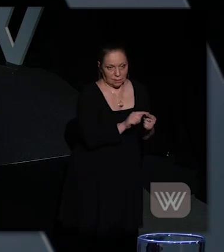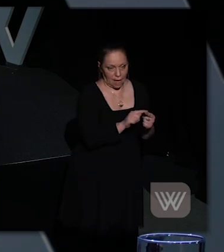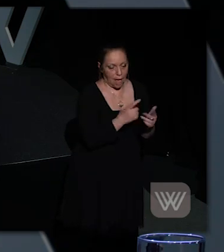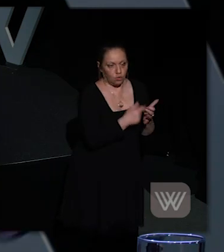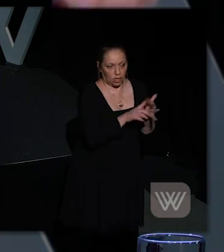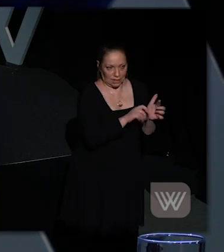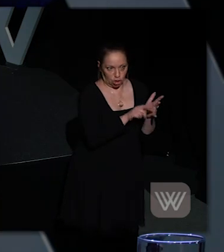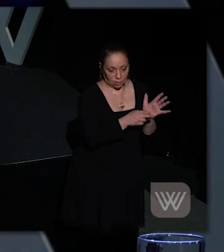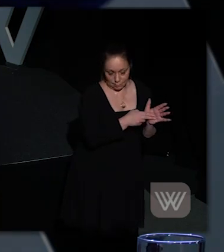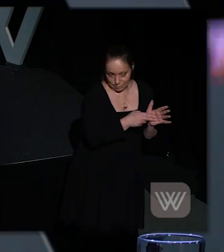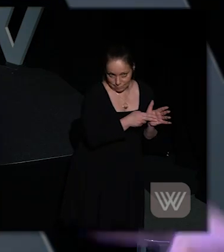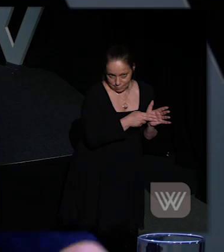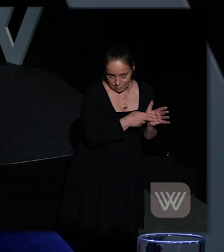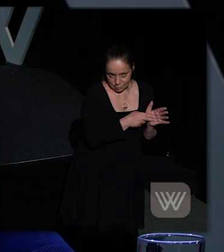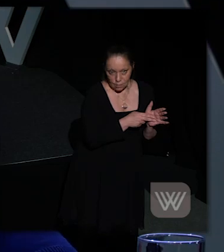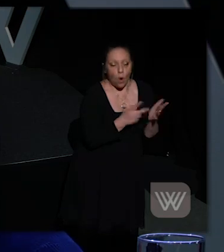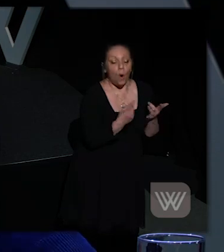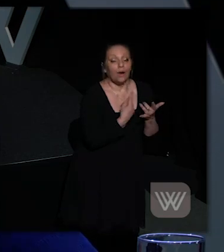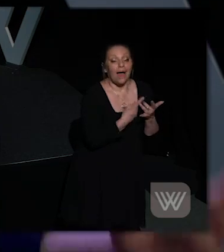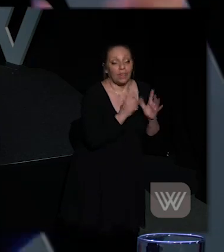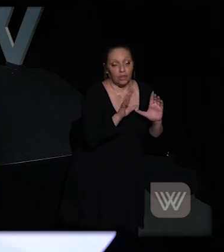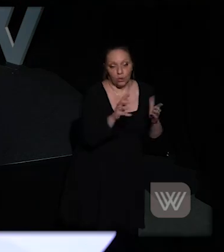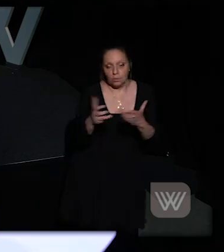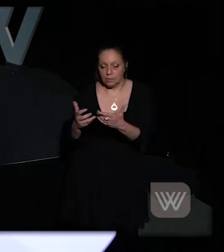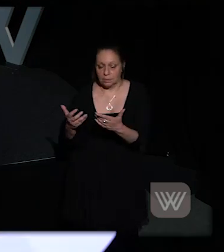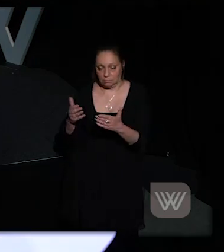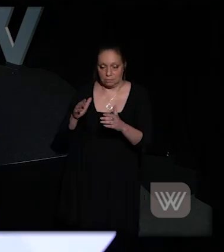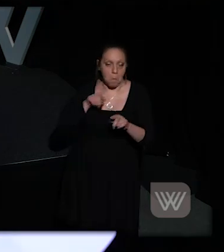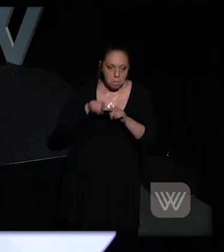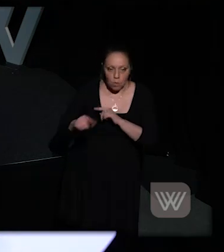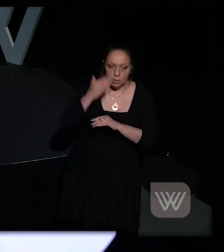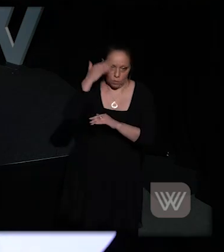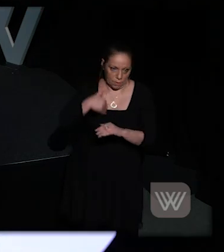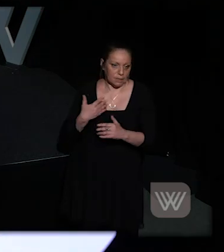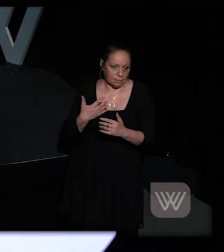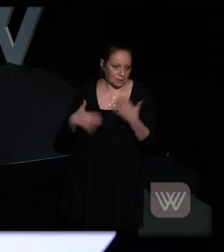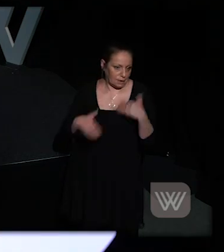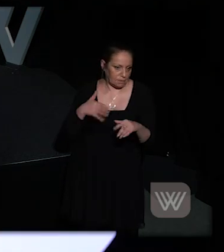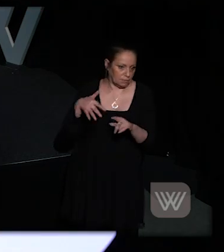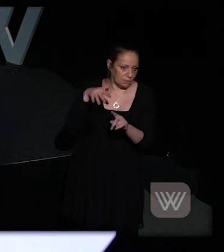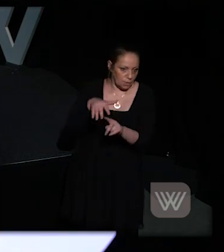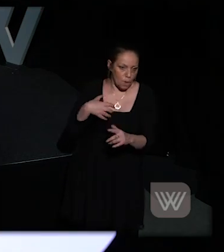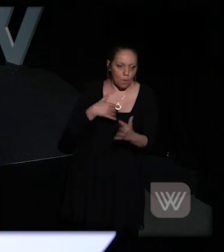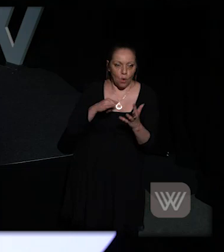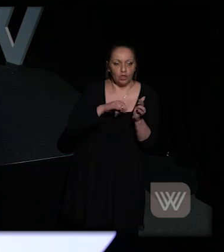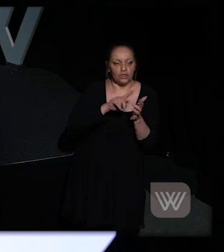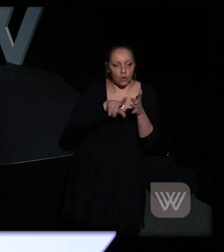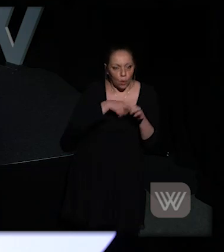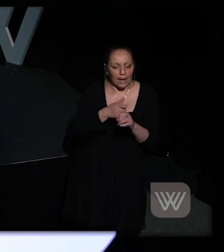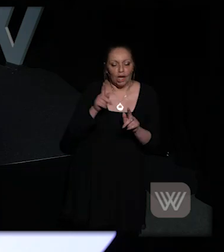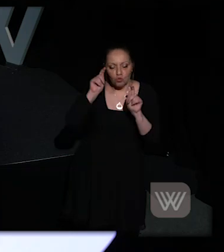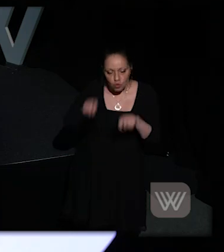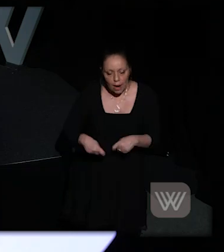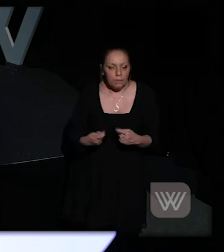religion. In all other categories we ask for, more women get harassed. So more stalking, more rape